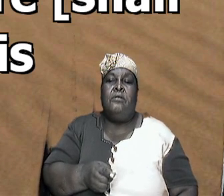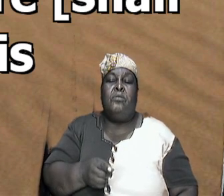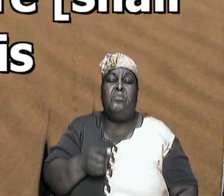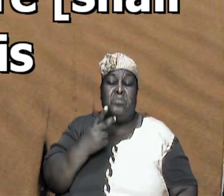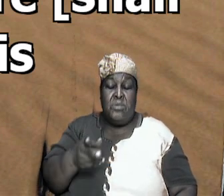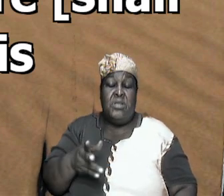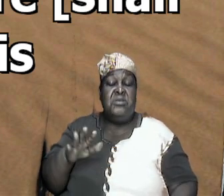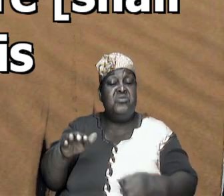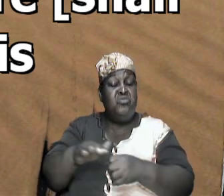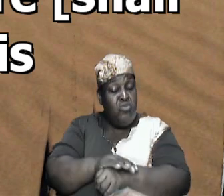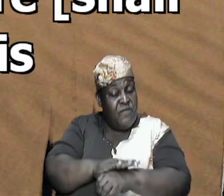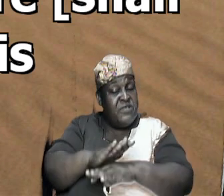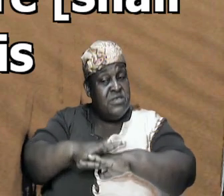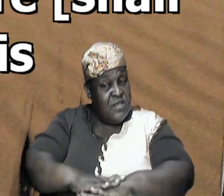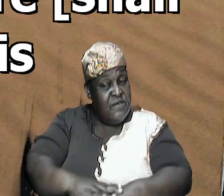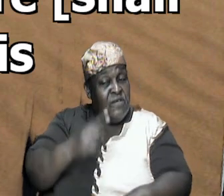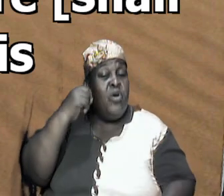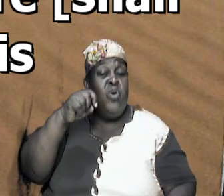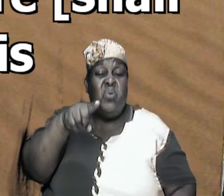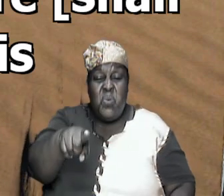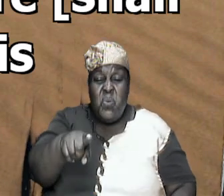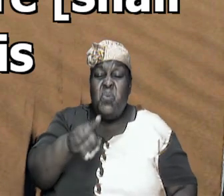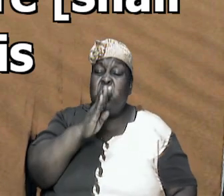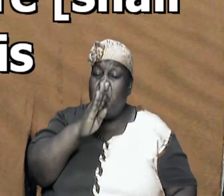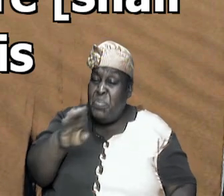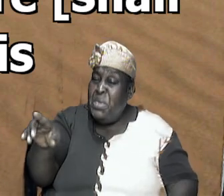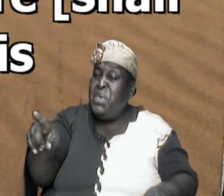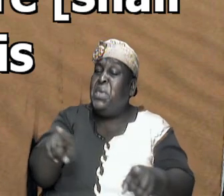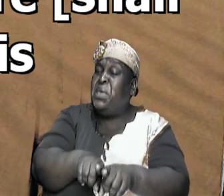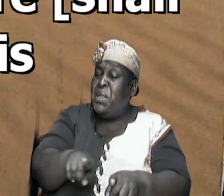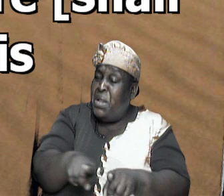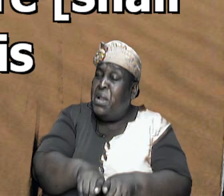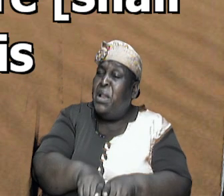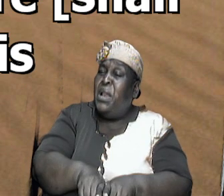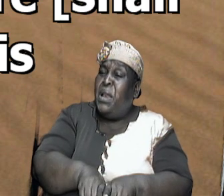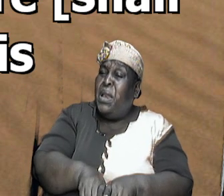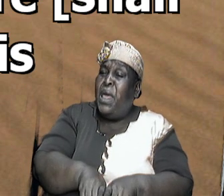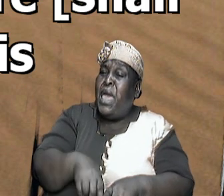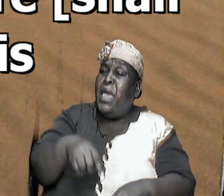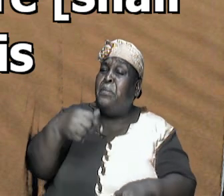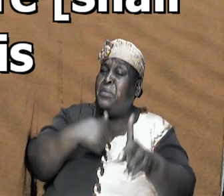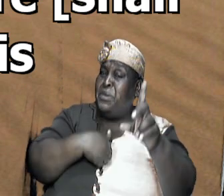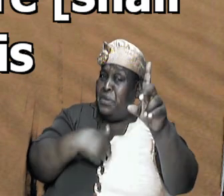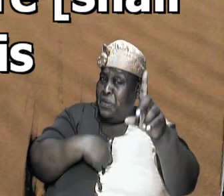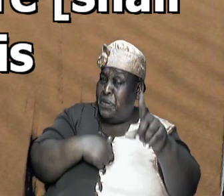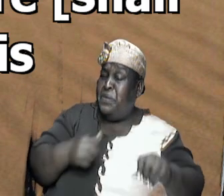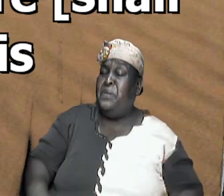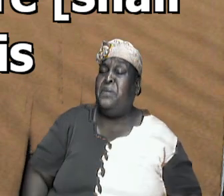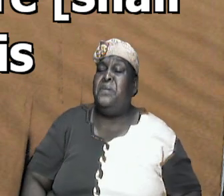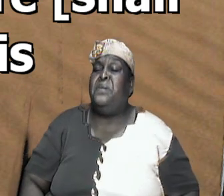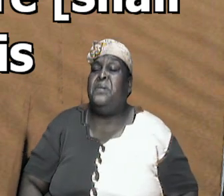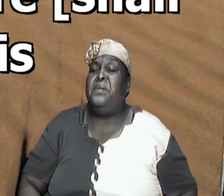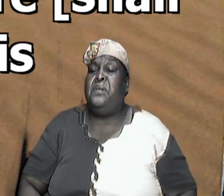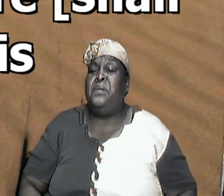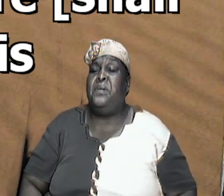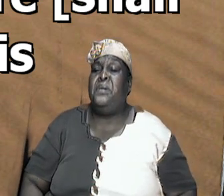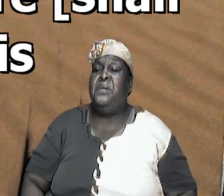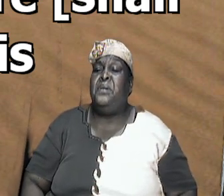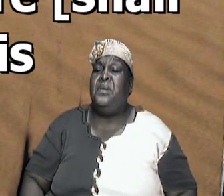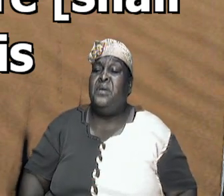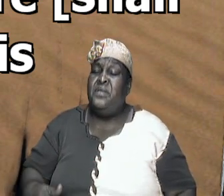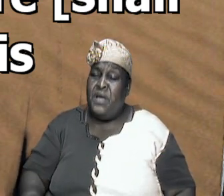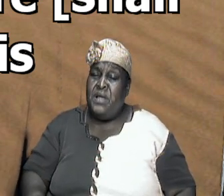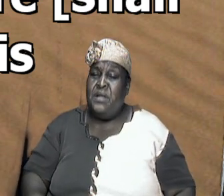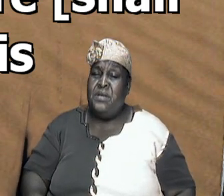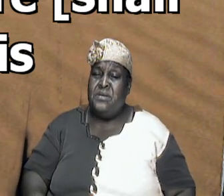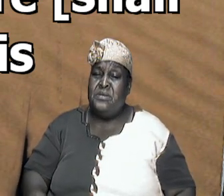here, it is enough for you to be like me. Right? That is the aim. That